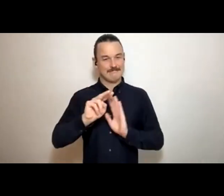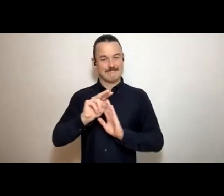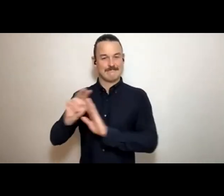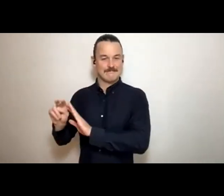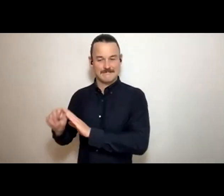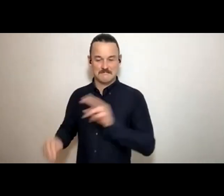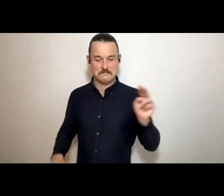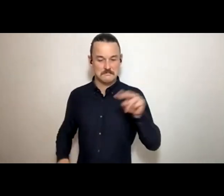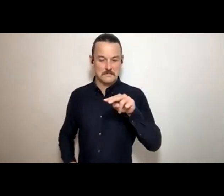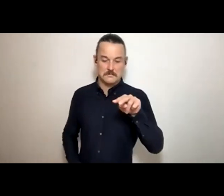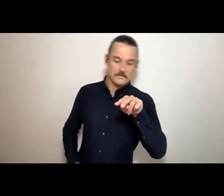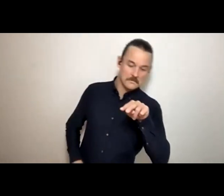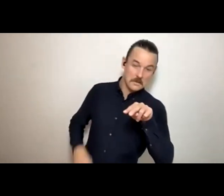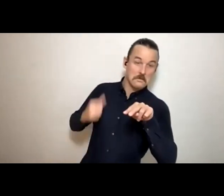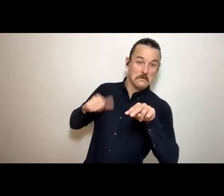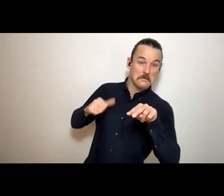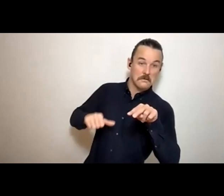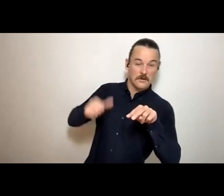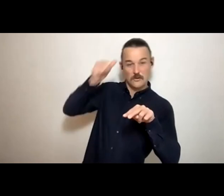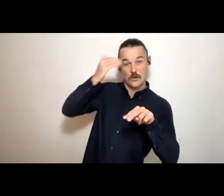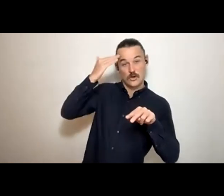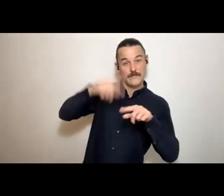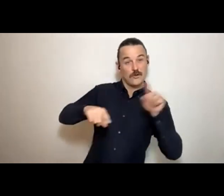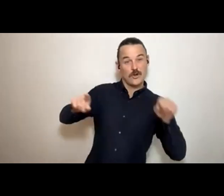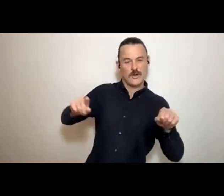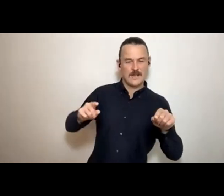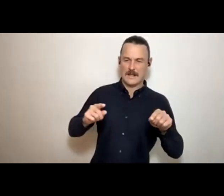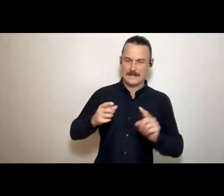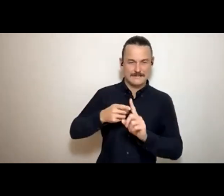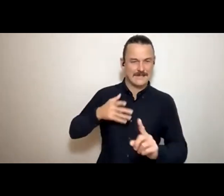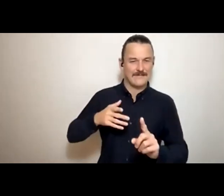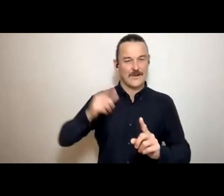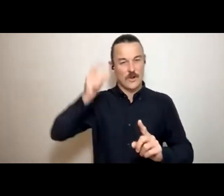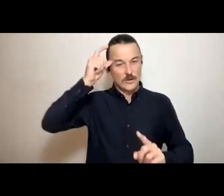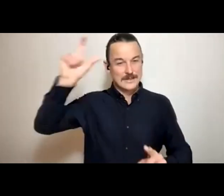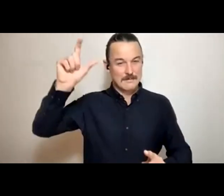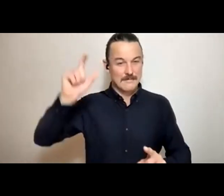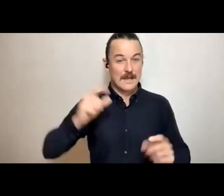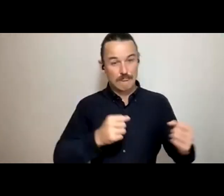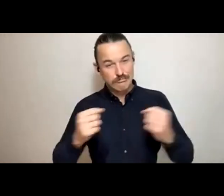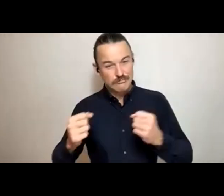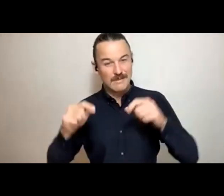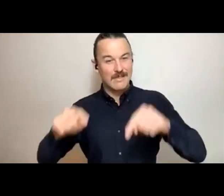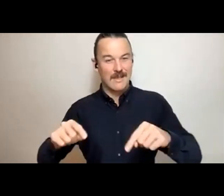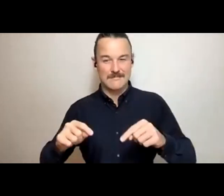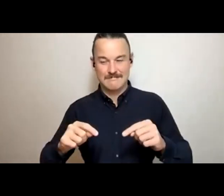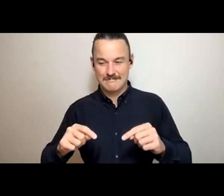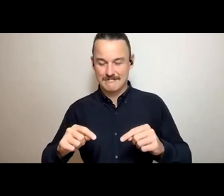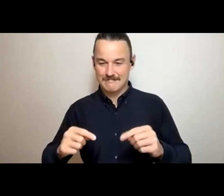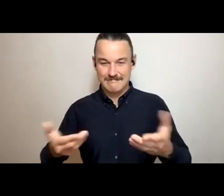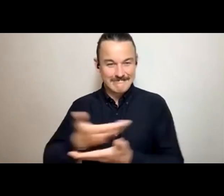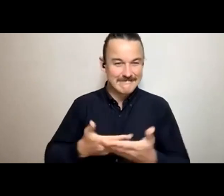a distinct concept and bringing that to disability studies so importantly. And I think also raise, um, talk